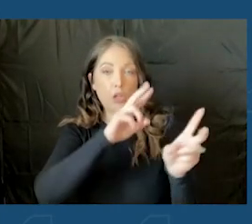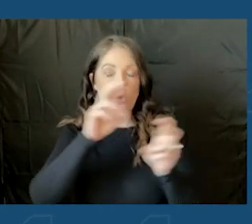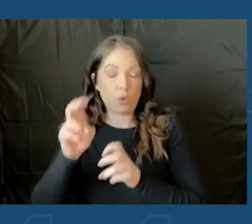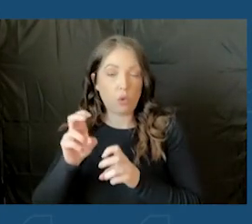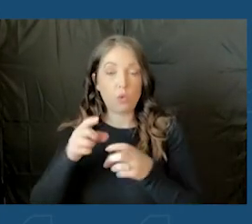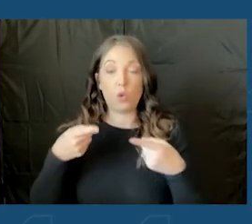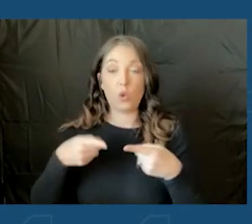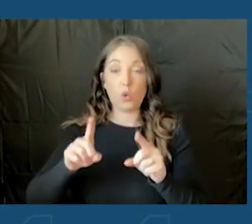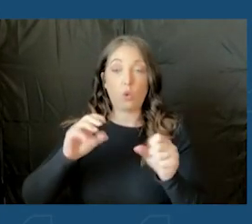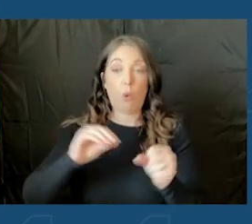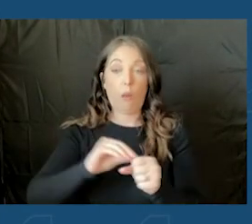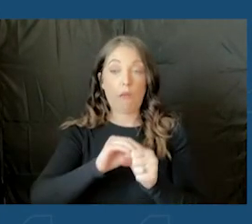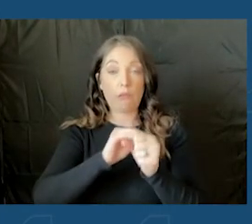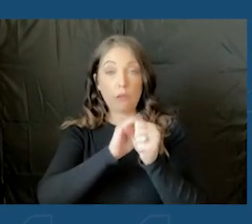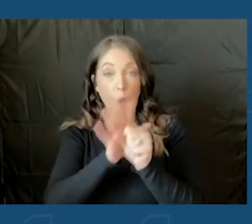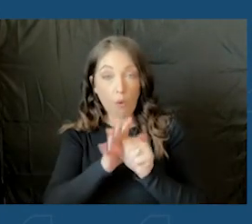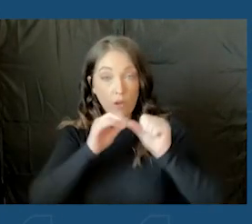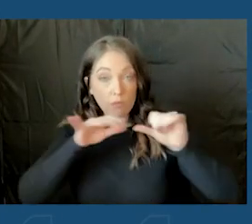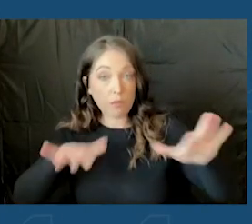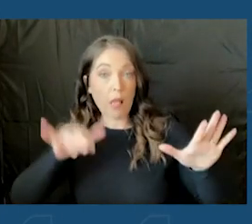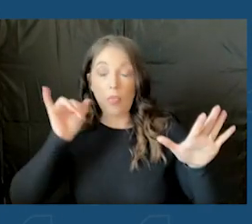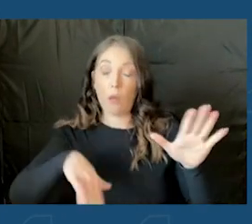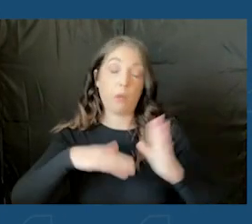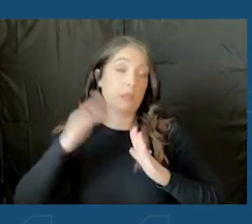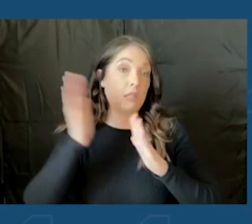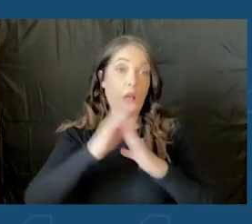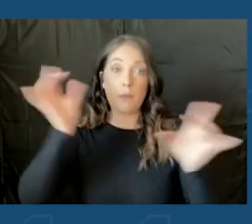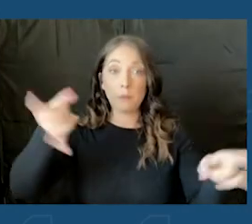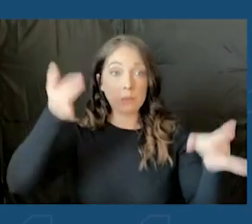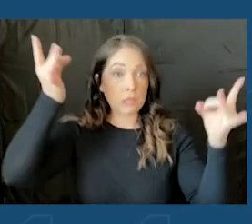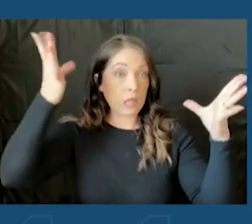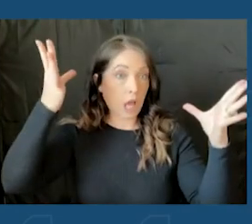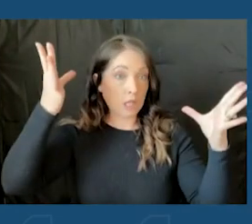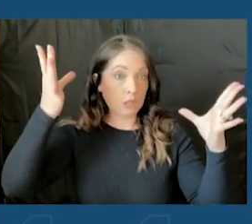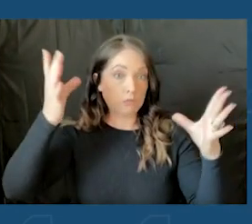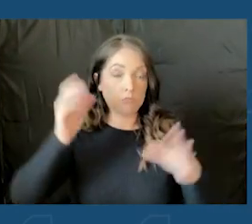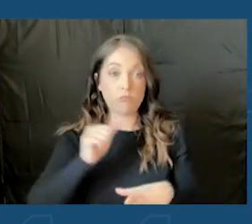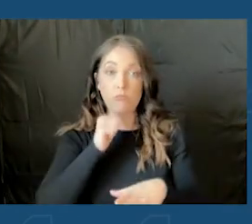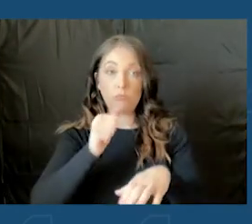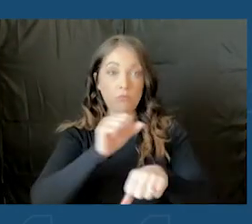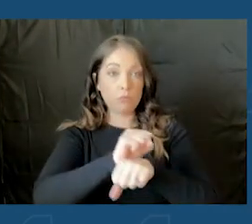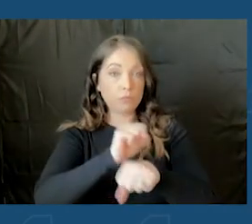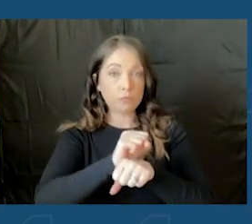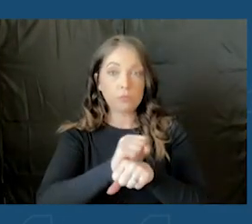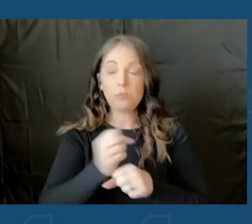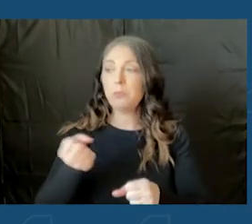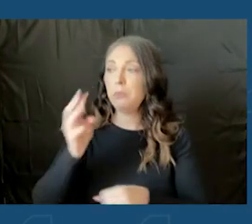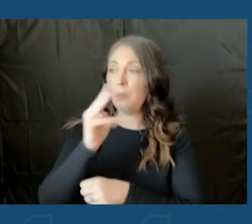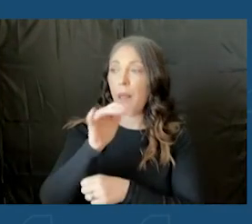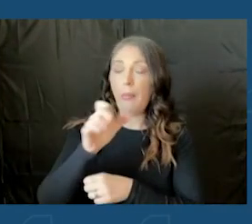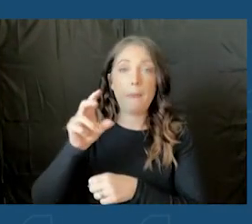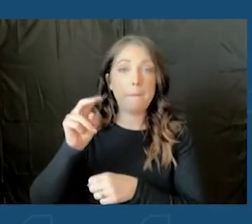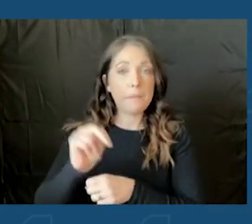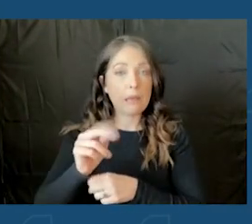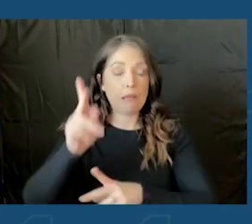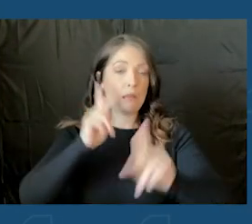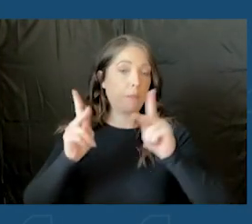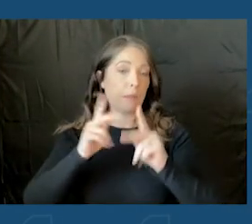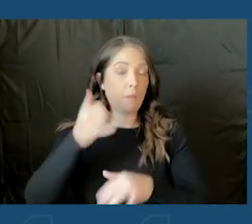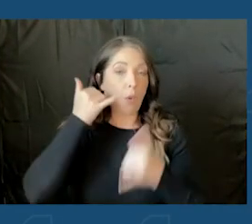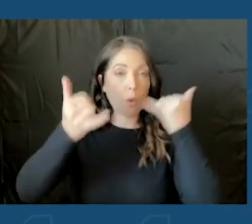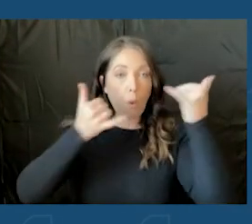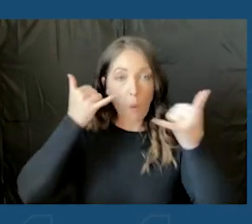biggest disasters of COVID. We had millions of people calling, trying to reach the Department of Labor. That never got